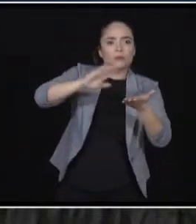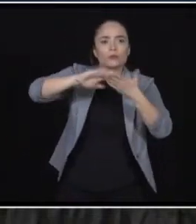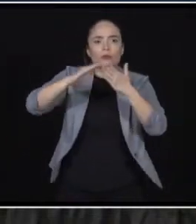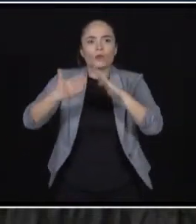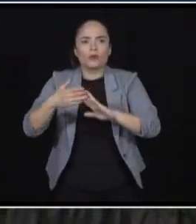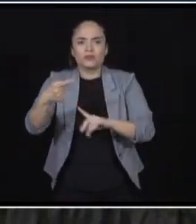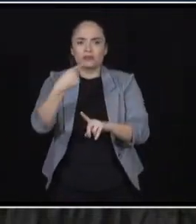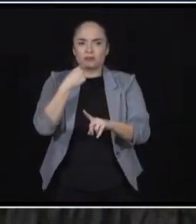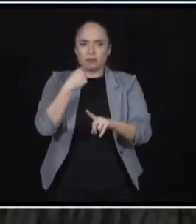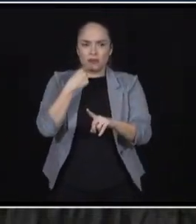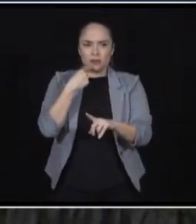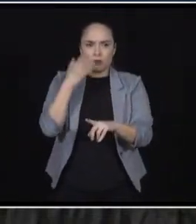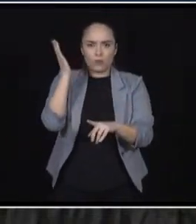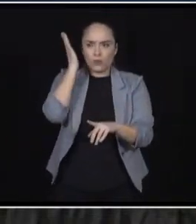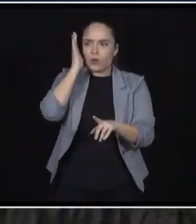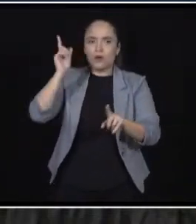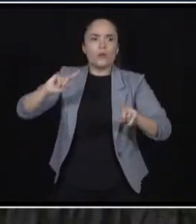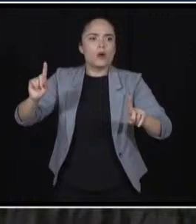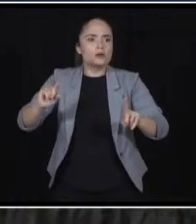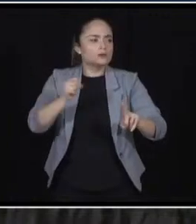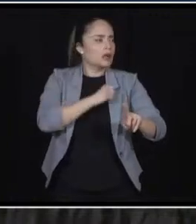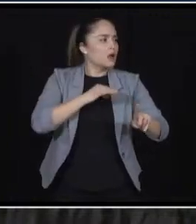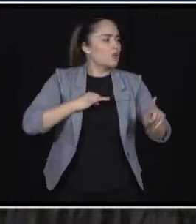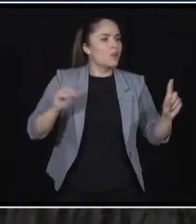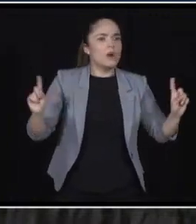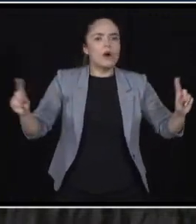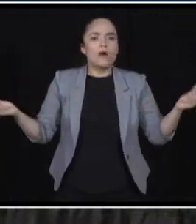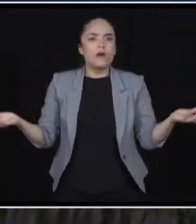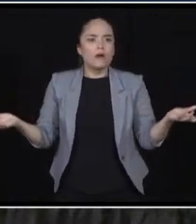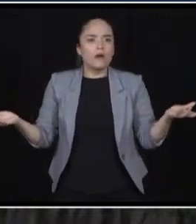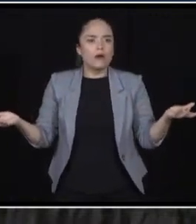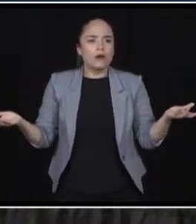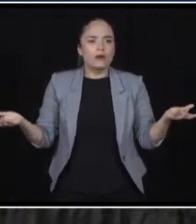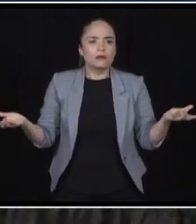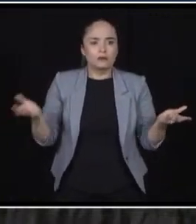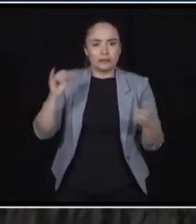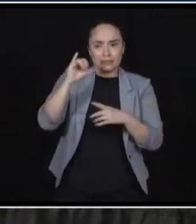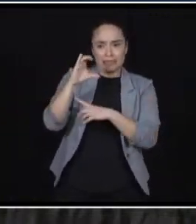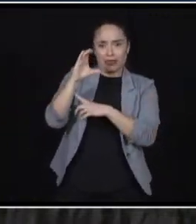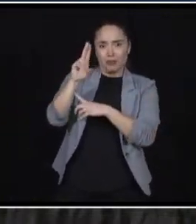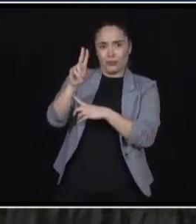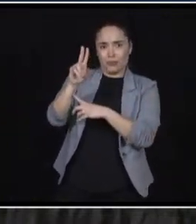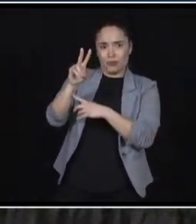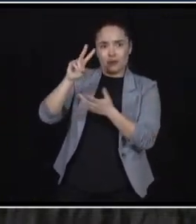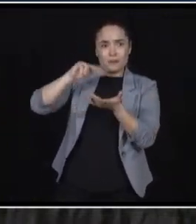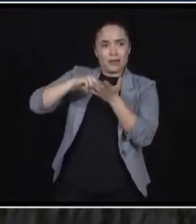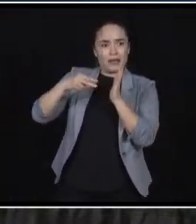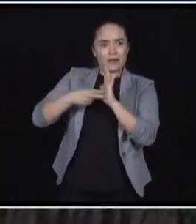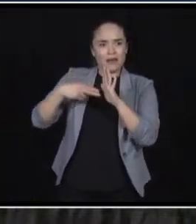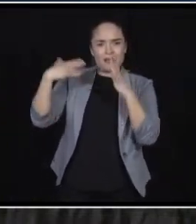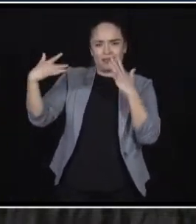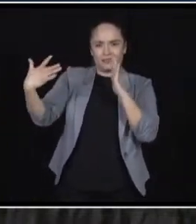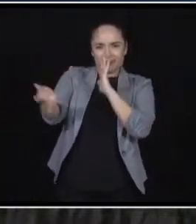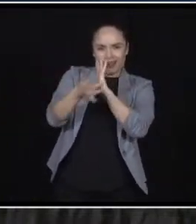ICU and as a regular nurse and have that level of expertise that an ICU nurse has.